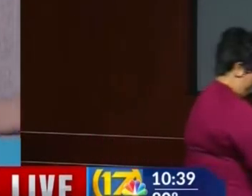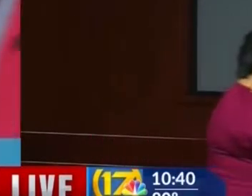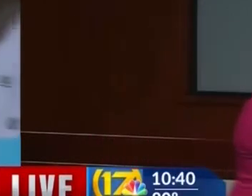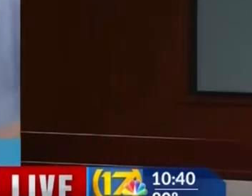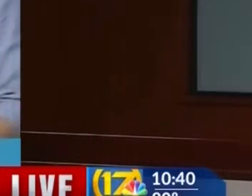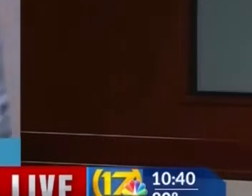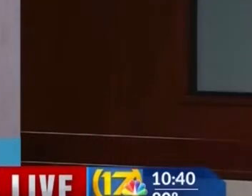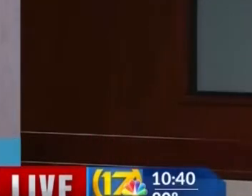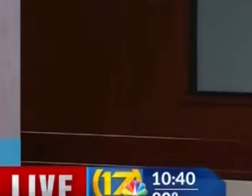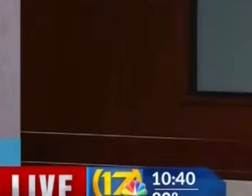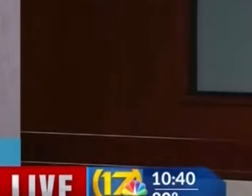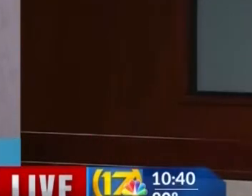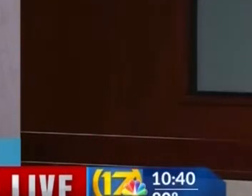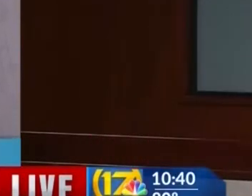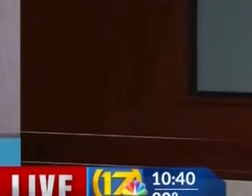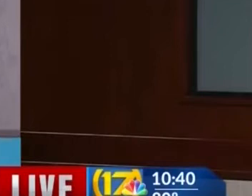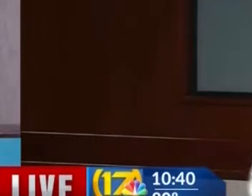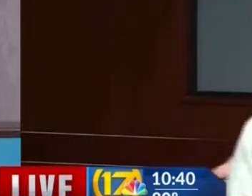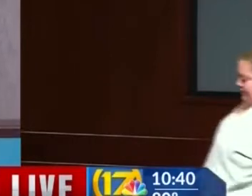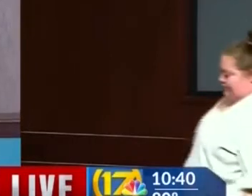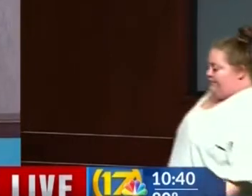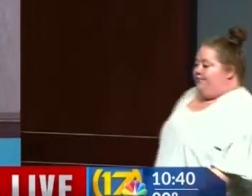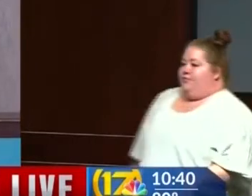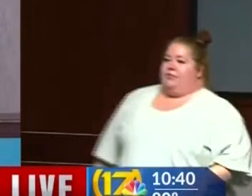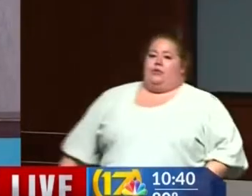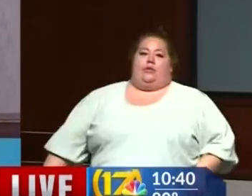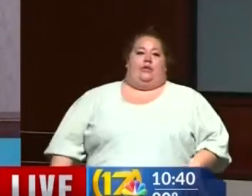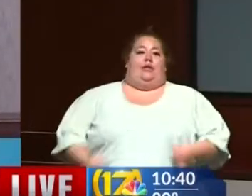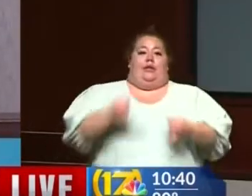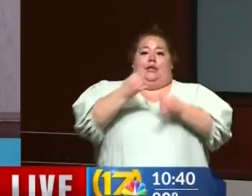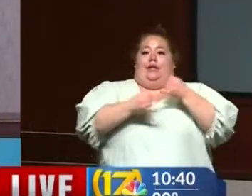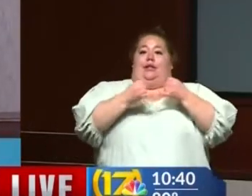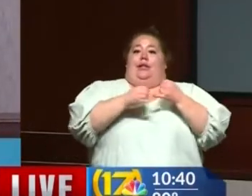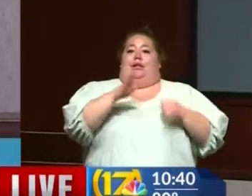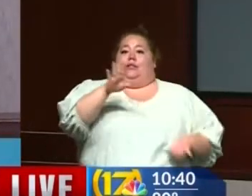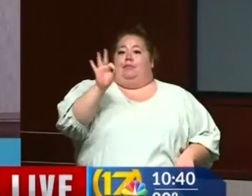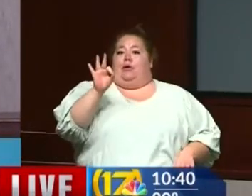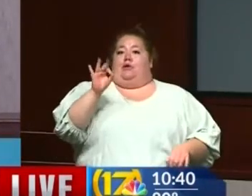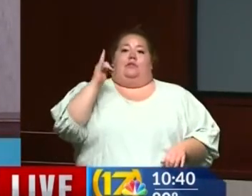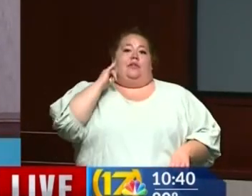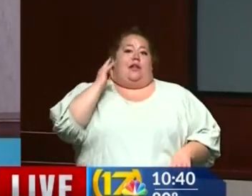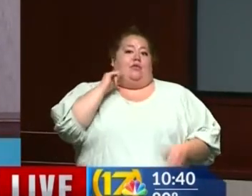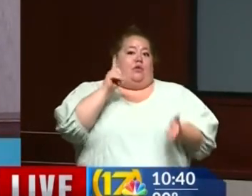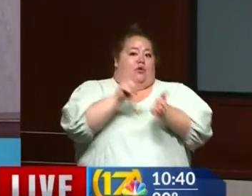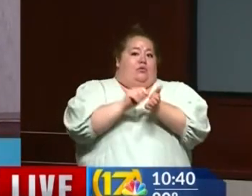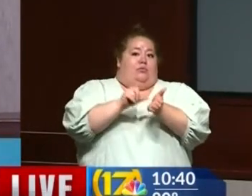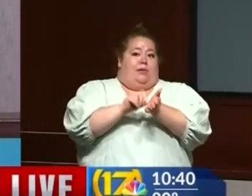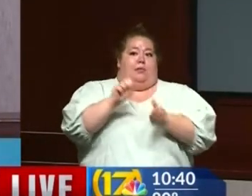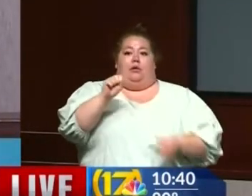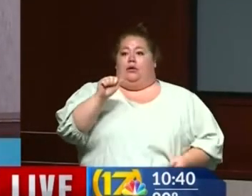Okay, thank you. Our last outlet is the Bakersfield, California, and I believe we have Sam Morgan on the line.